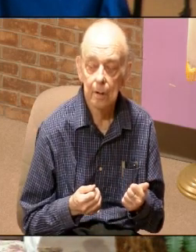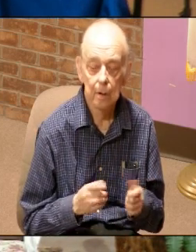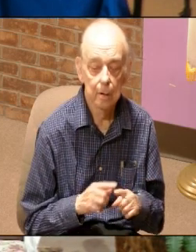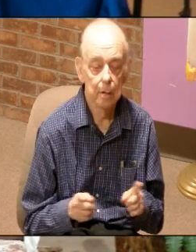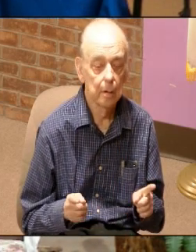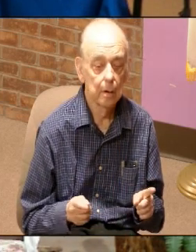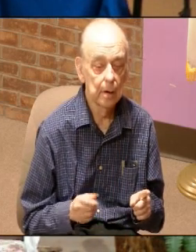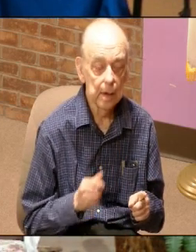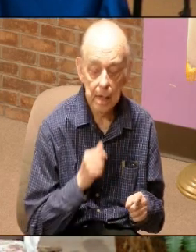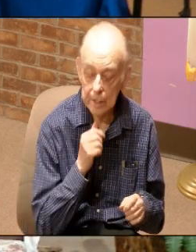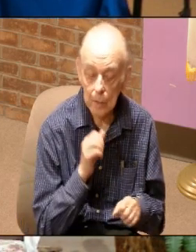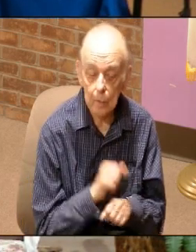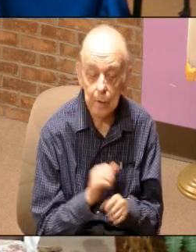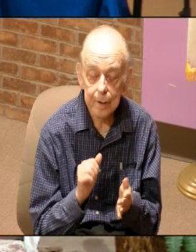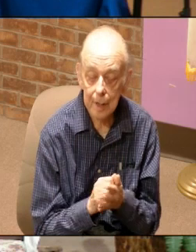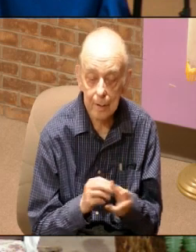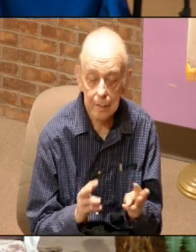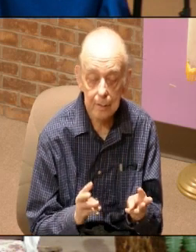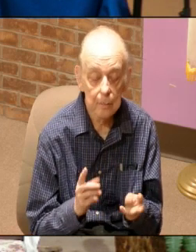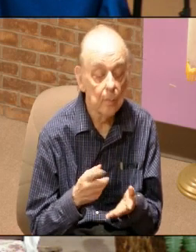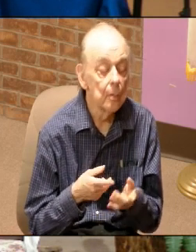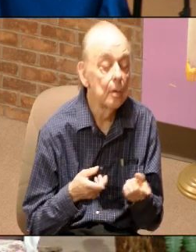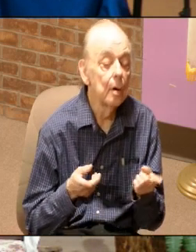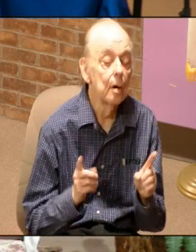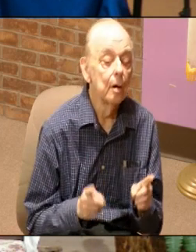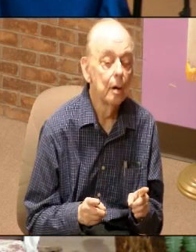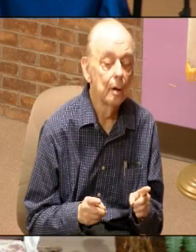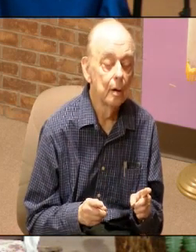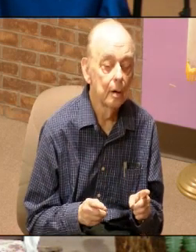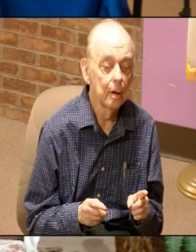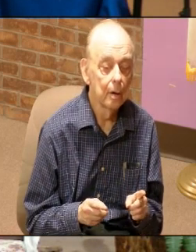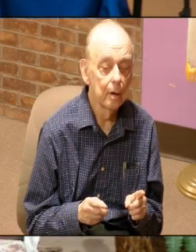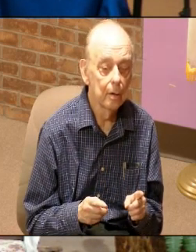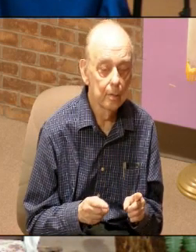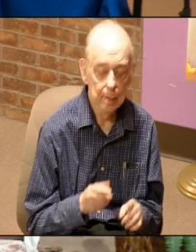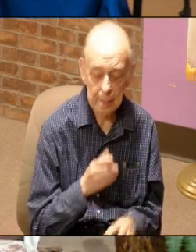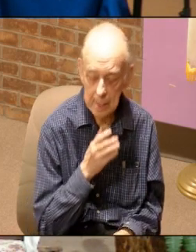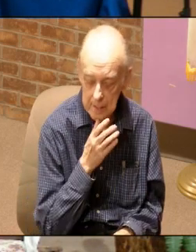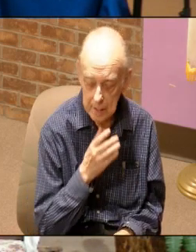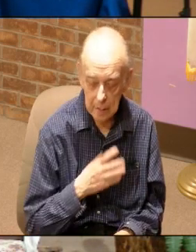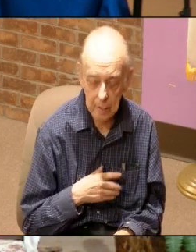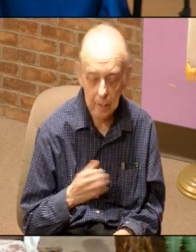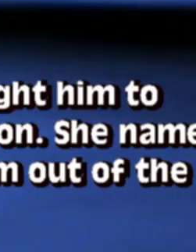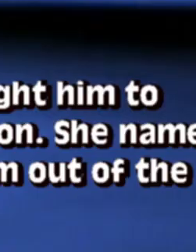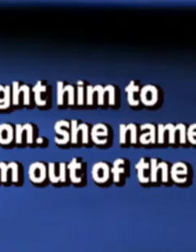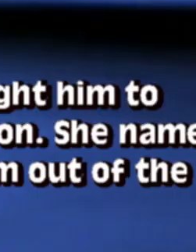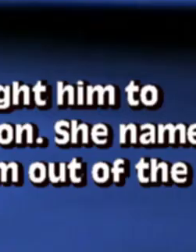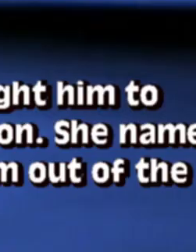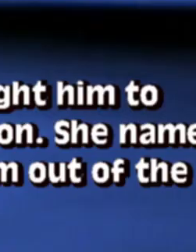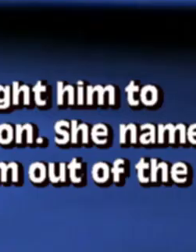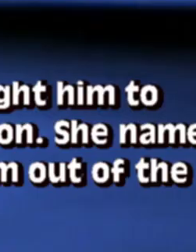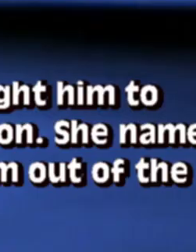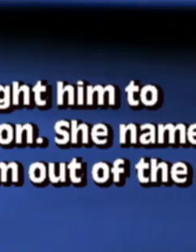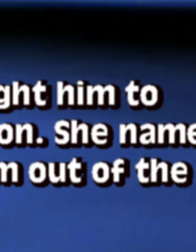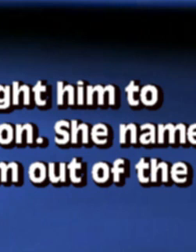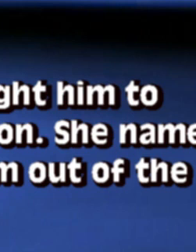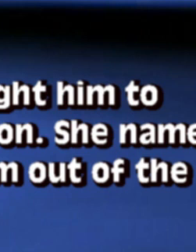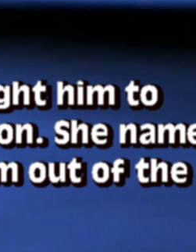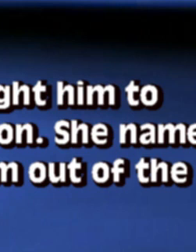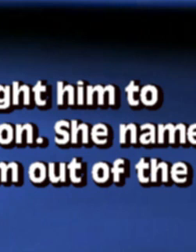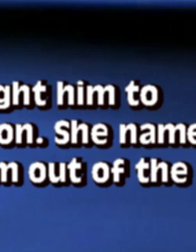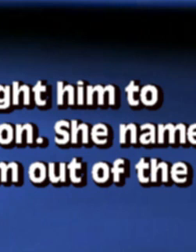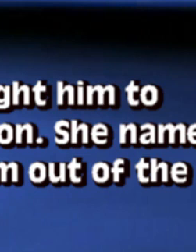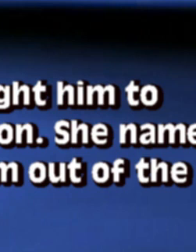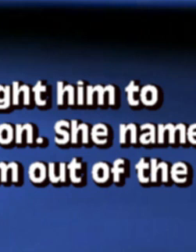but it doesn't work that way so what happened take this so the woman took the baby and she nursed him when the child